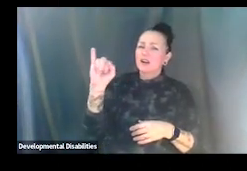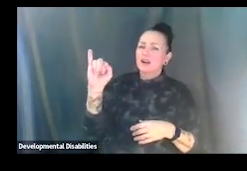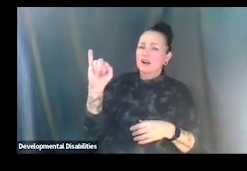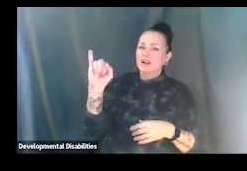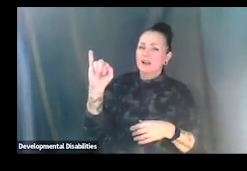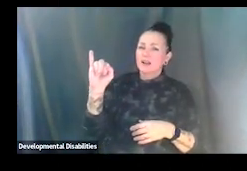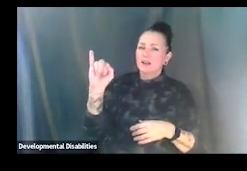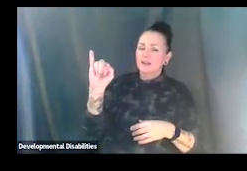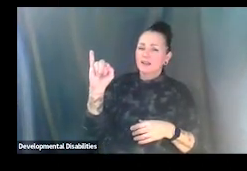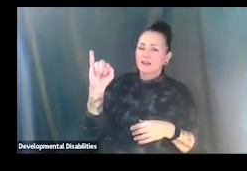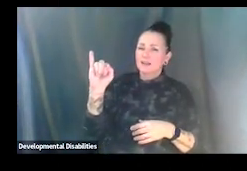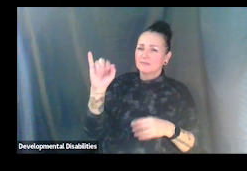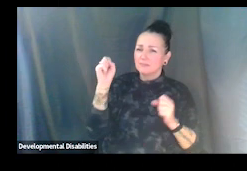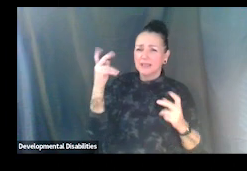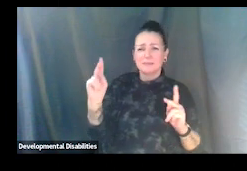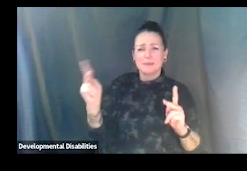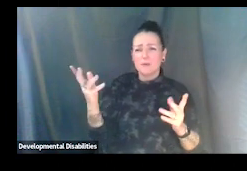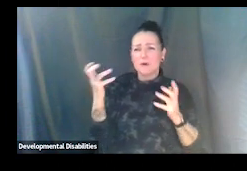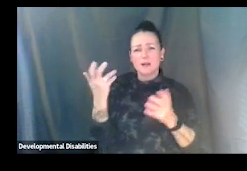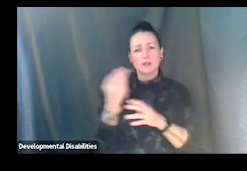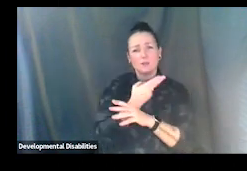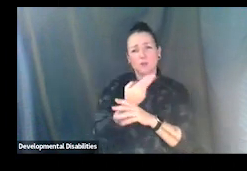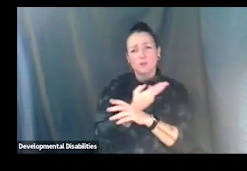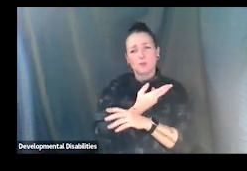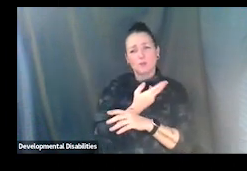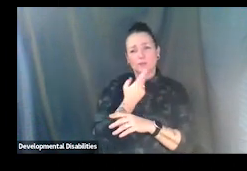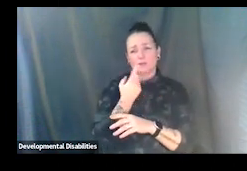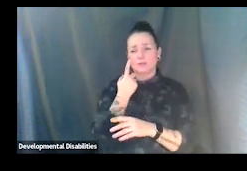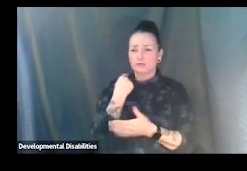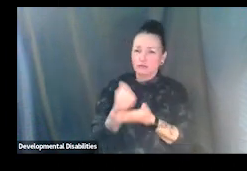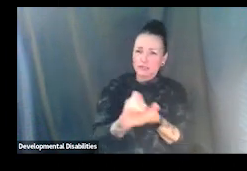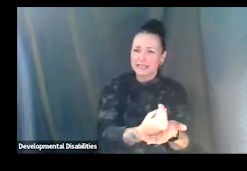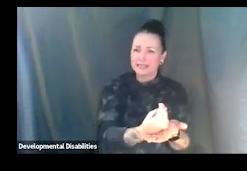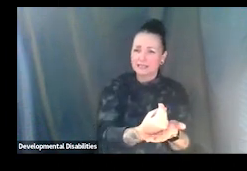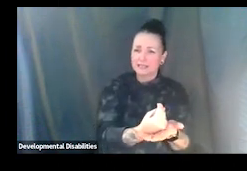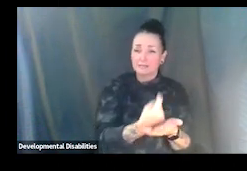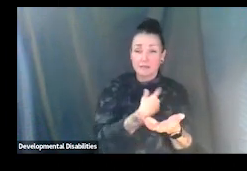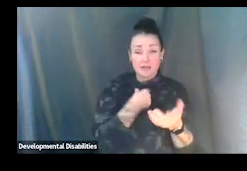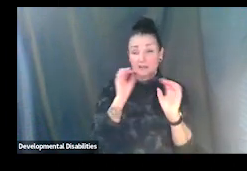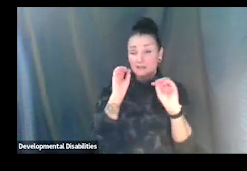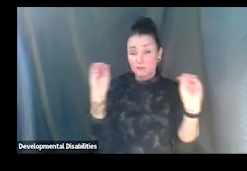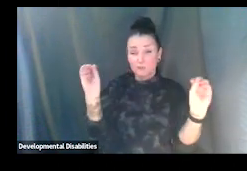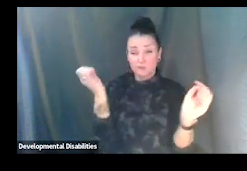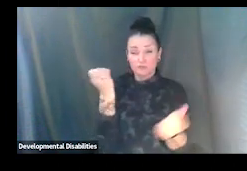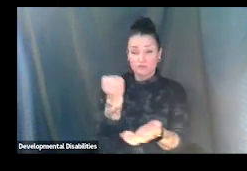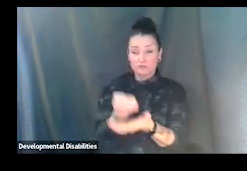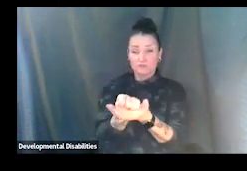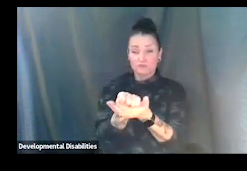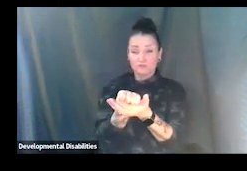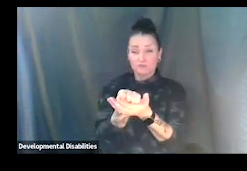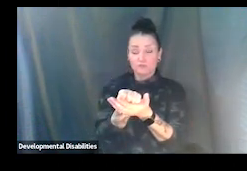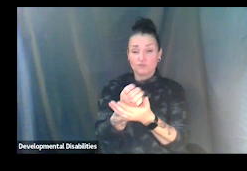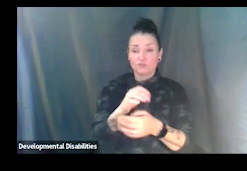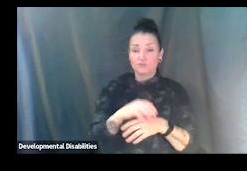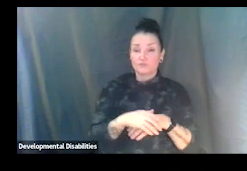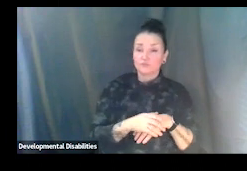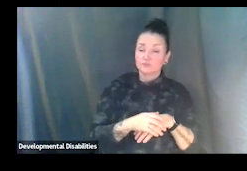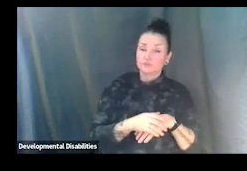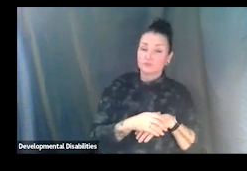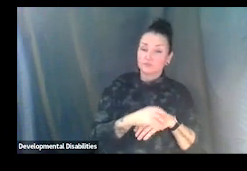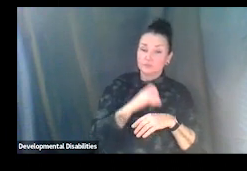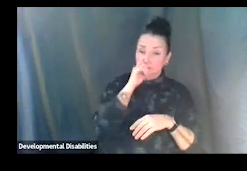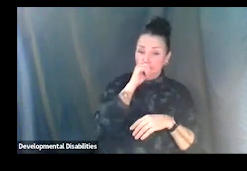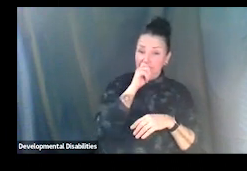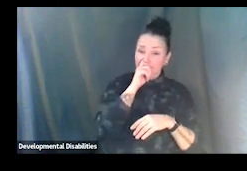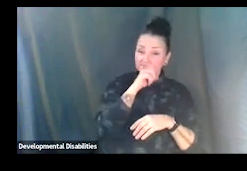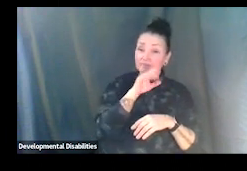there's essentially no evidence to support that use whatsoever. And that unless the aggression is directly associated